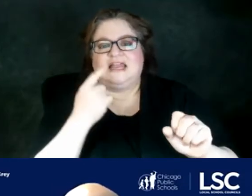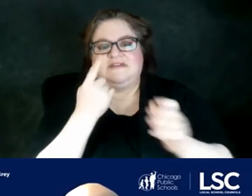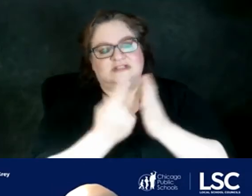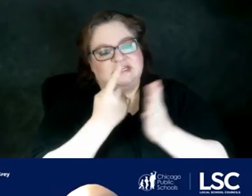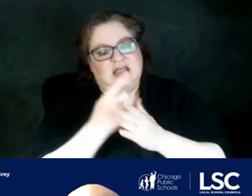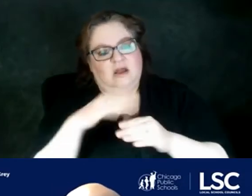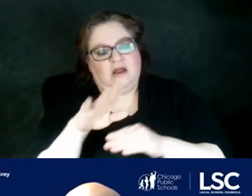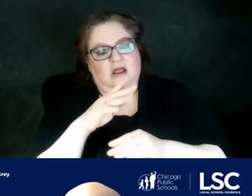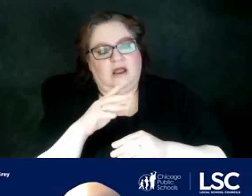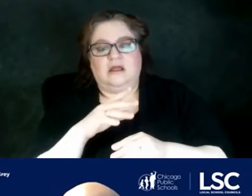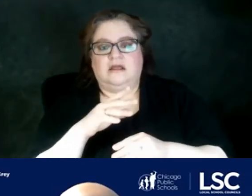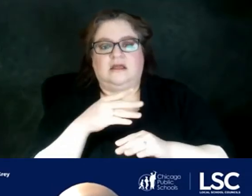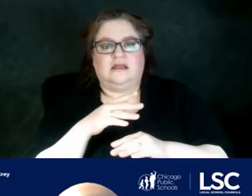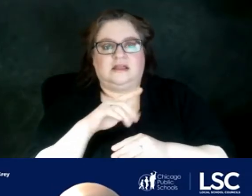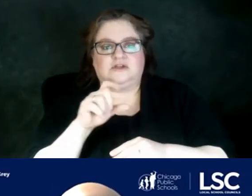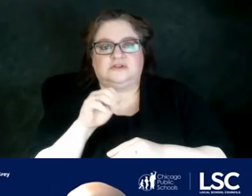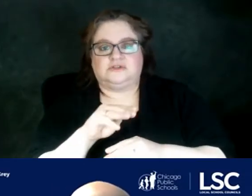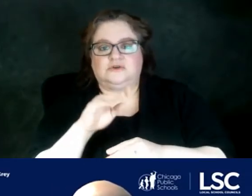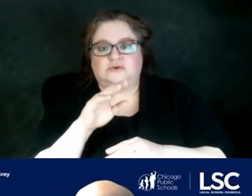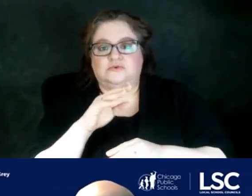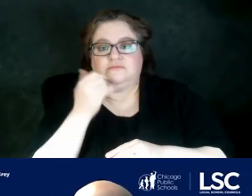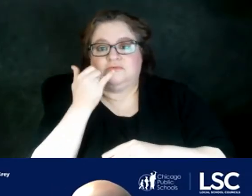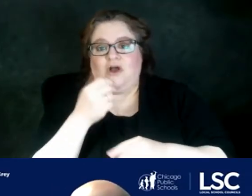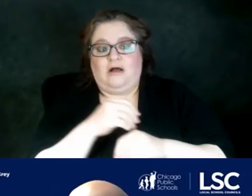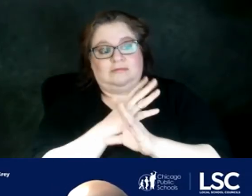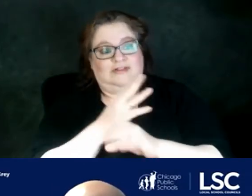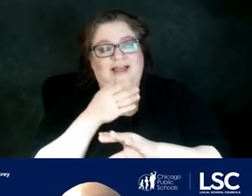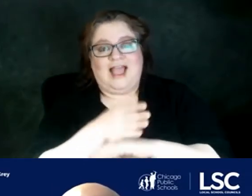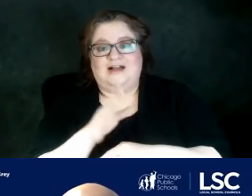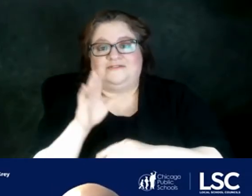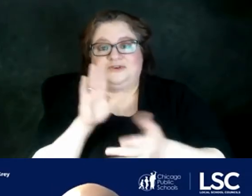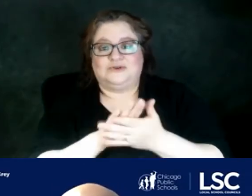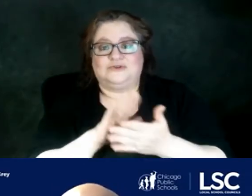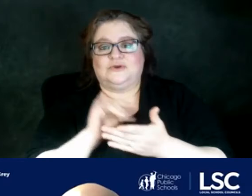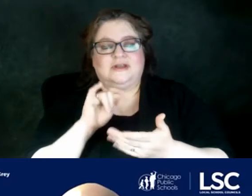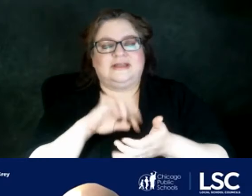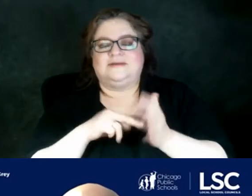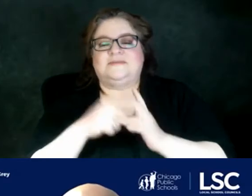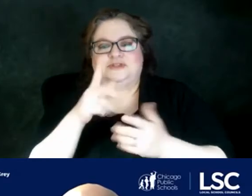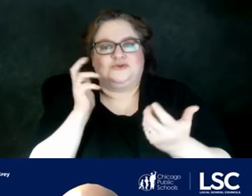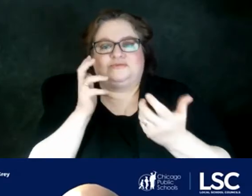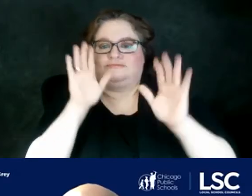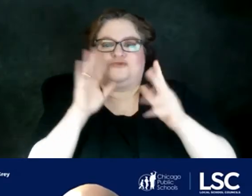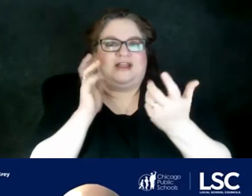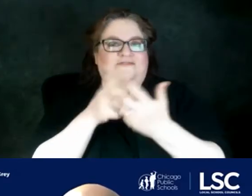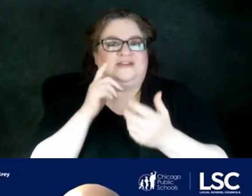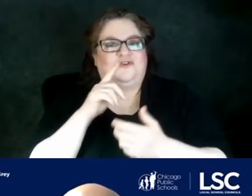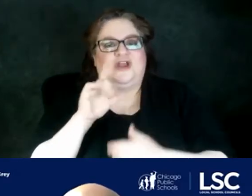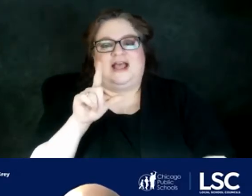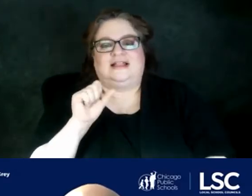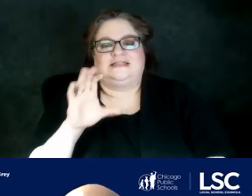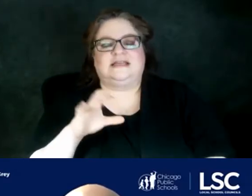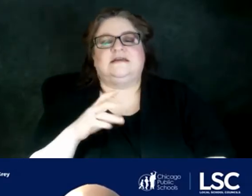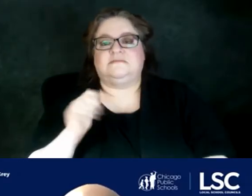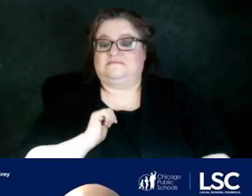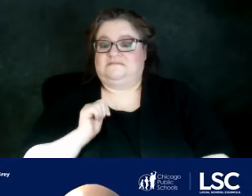on a Zoom call after school, that's a great sign that you would be a good fit for your LSC. I would also just say that being on the